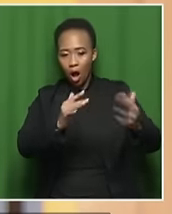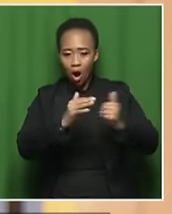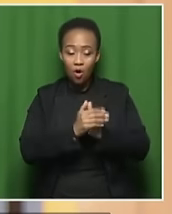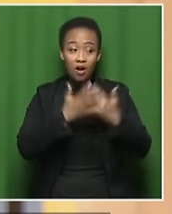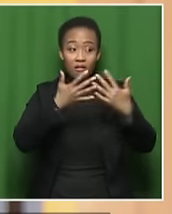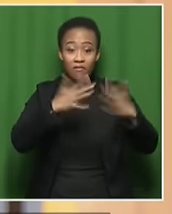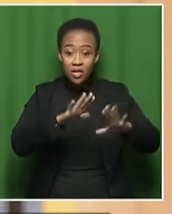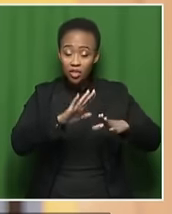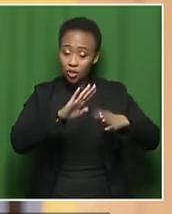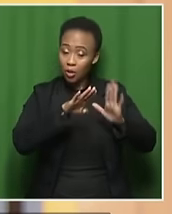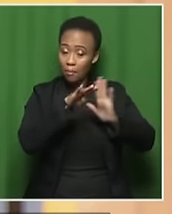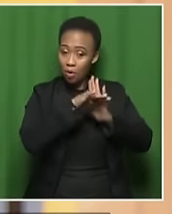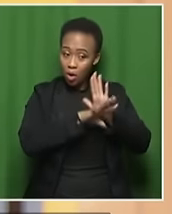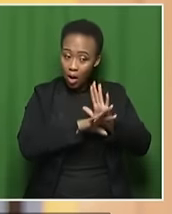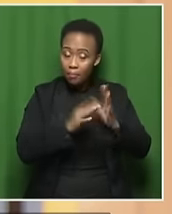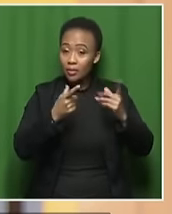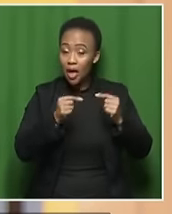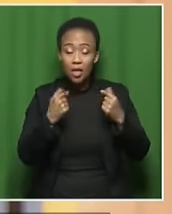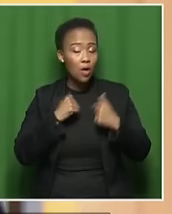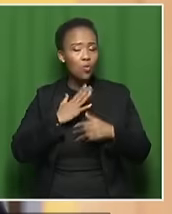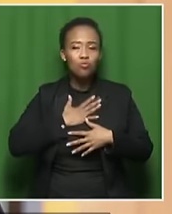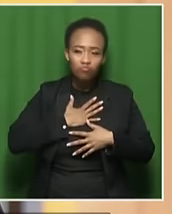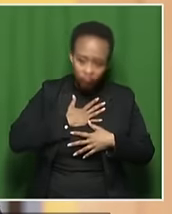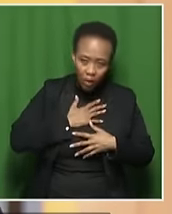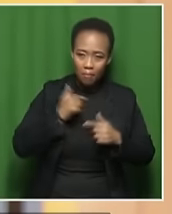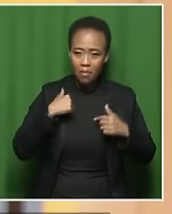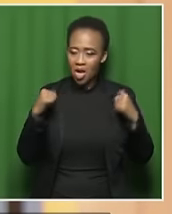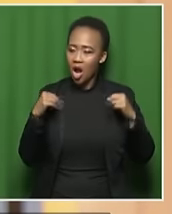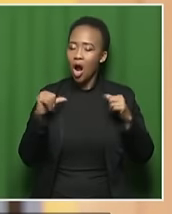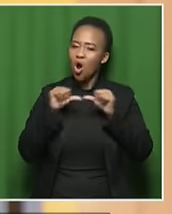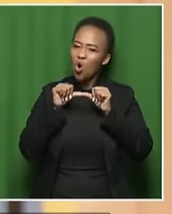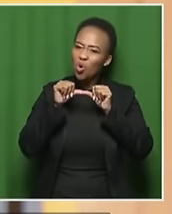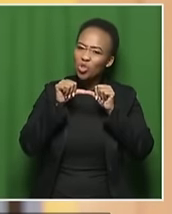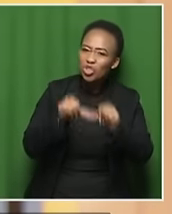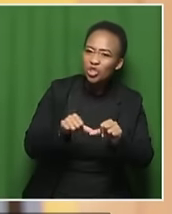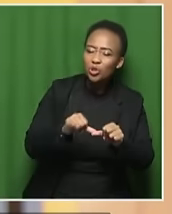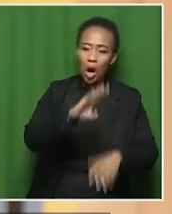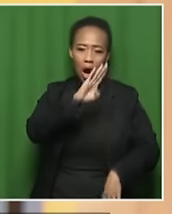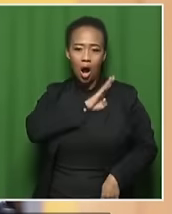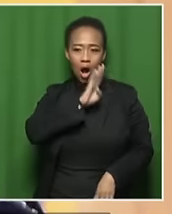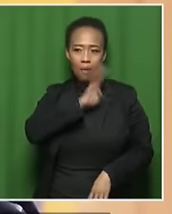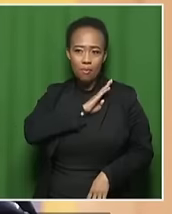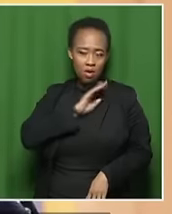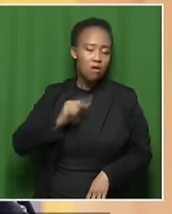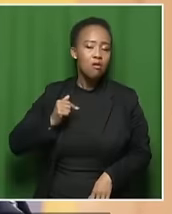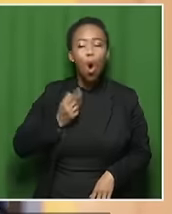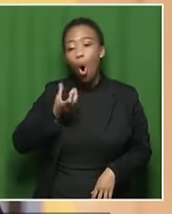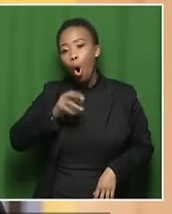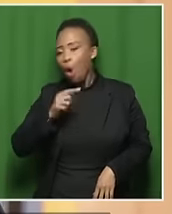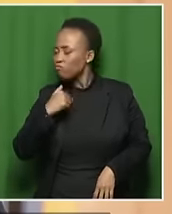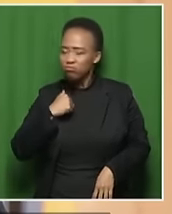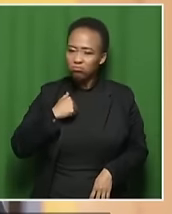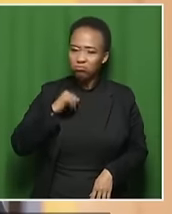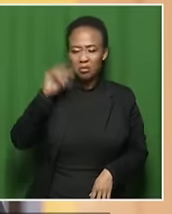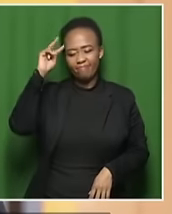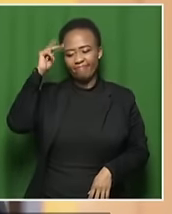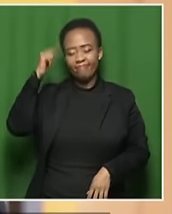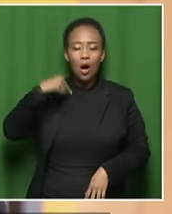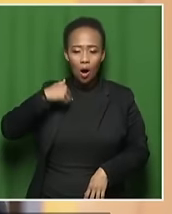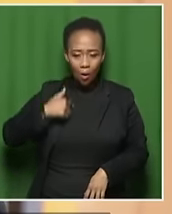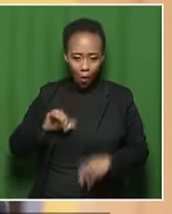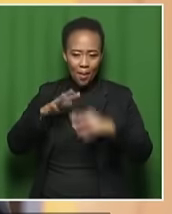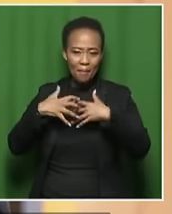to stay in the military or whether they want to go back and establish their own businesses or be employed. But they will be